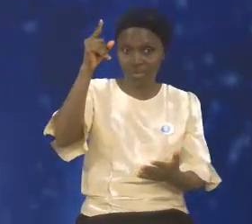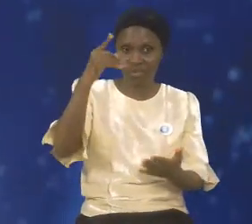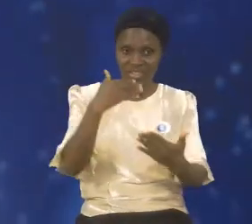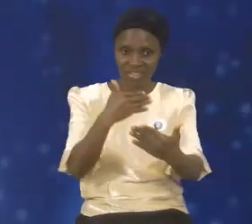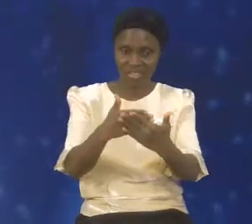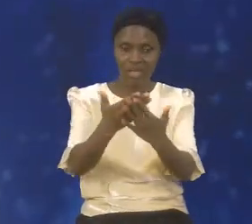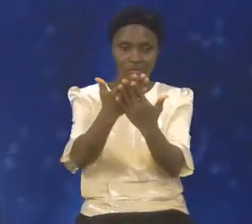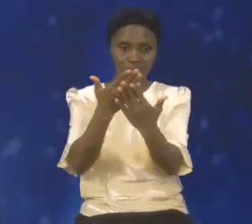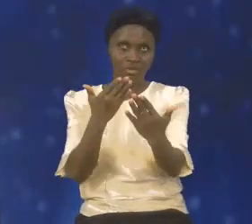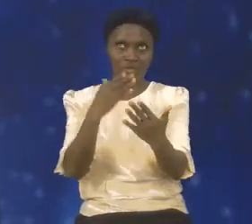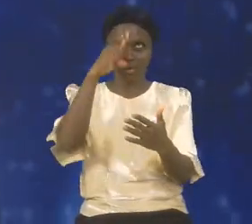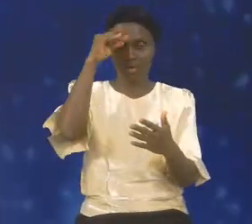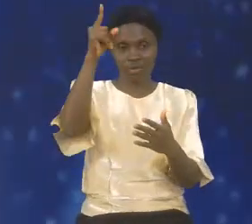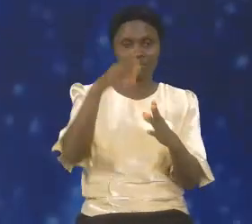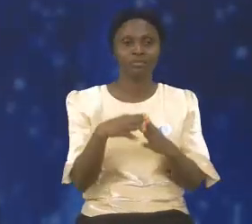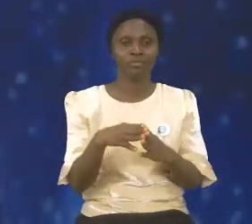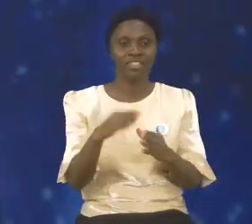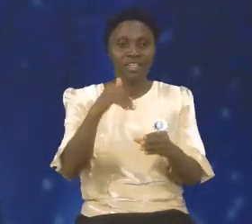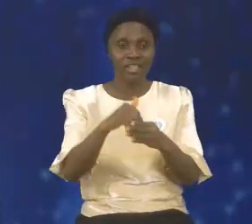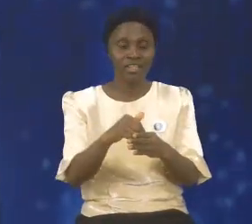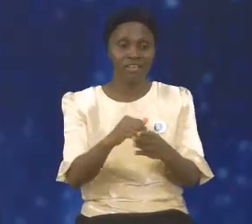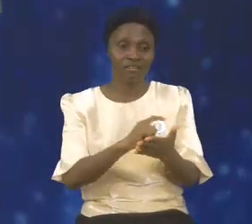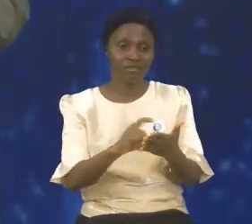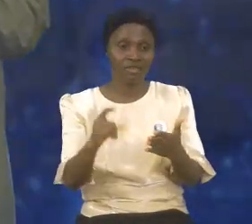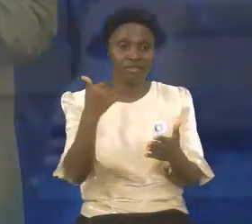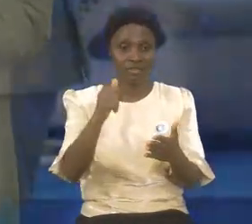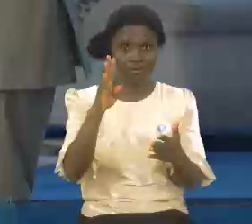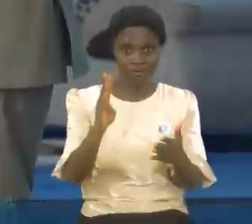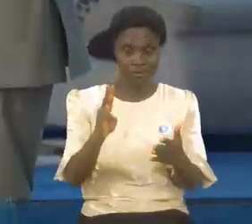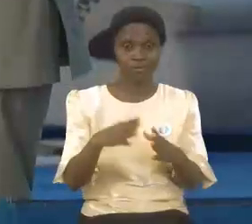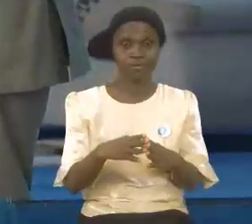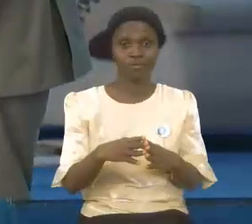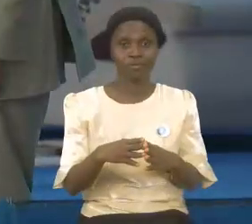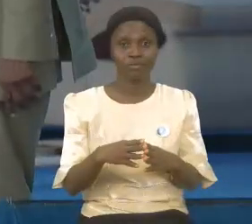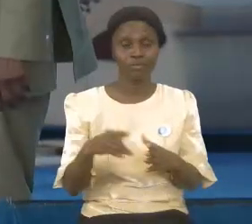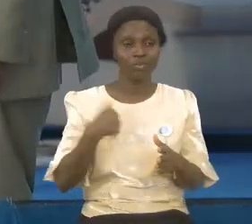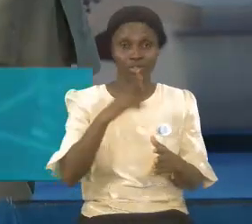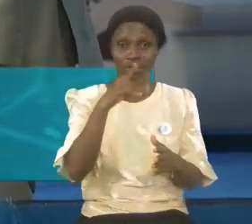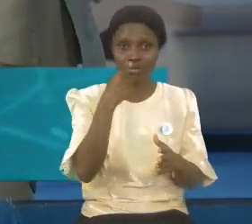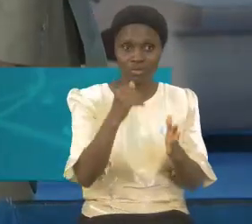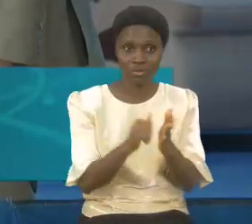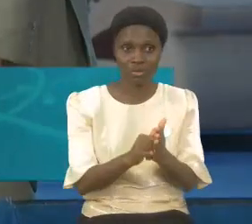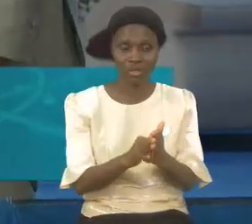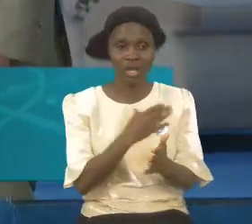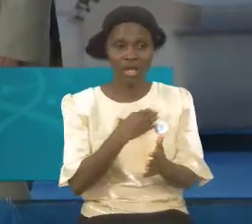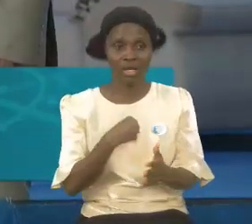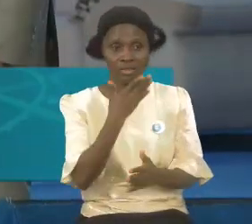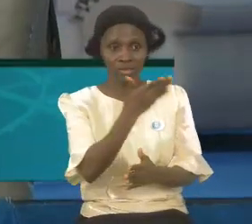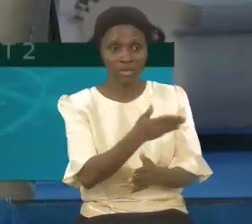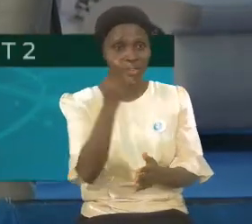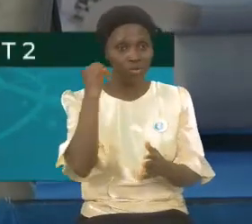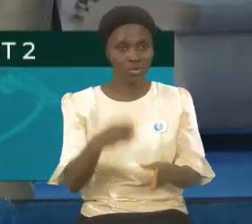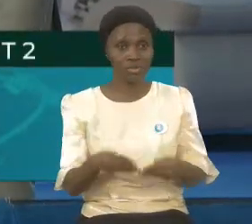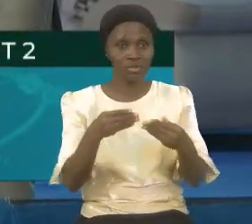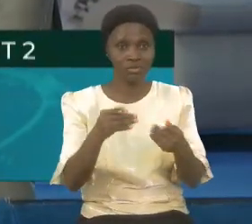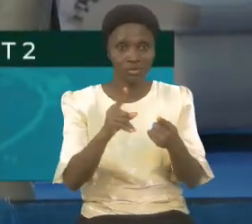him. And then in verse 14, we're told, and there was given unto him